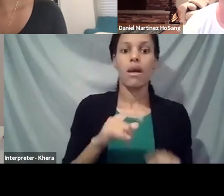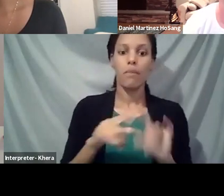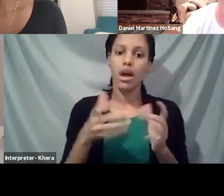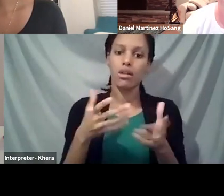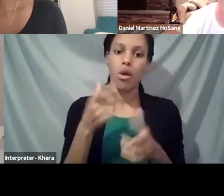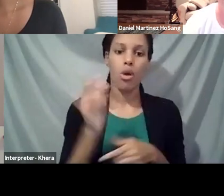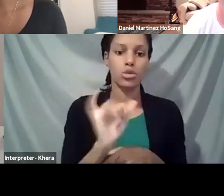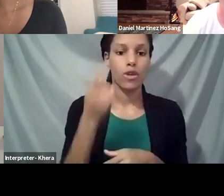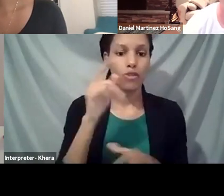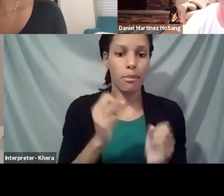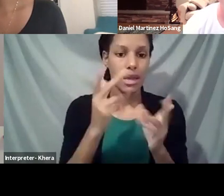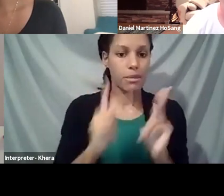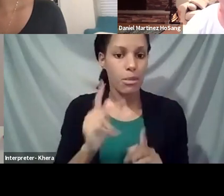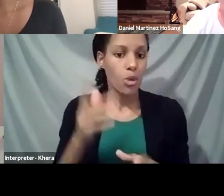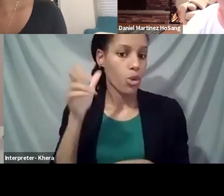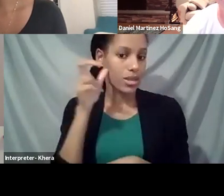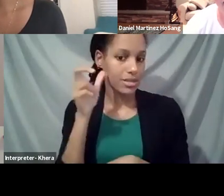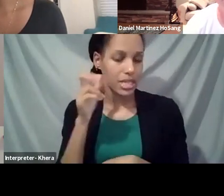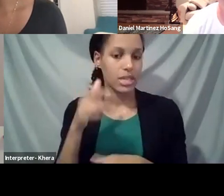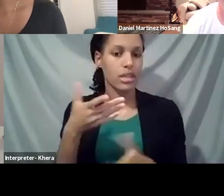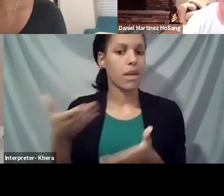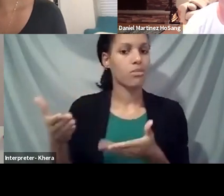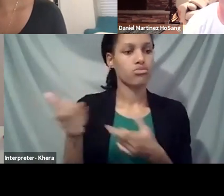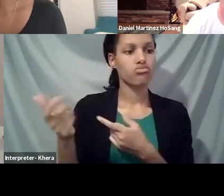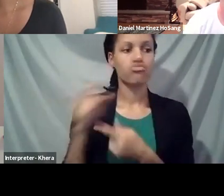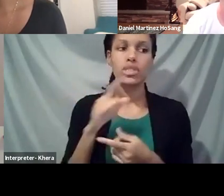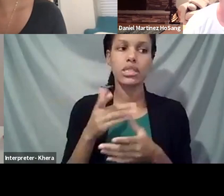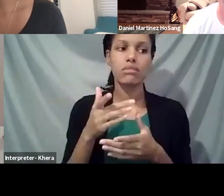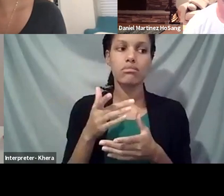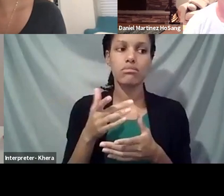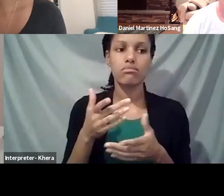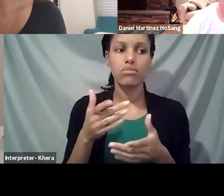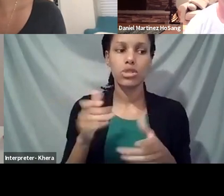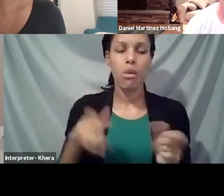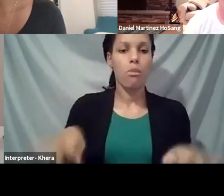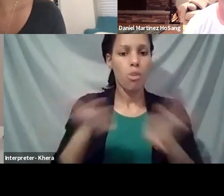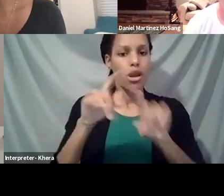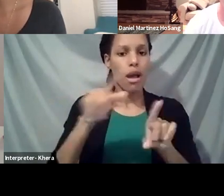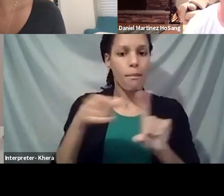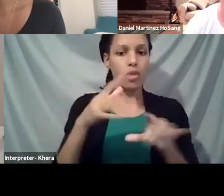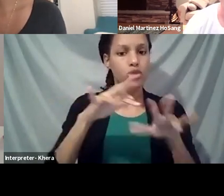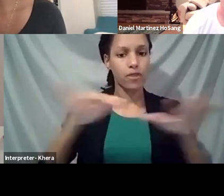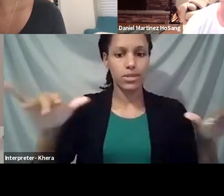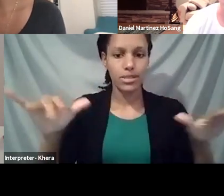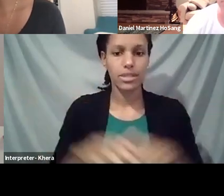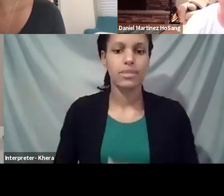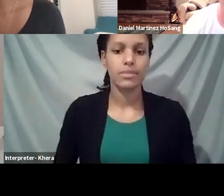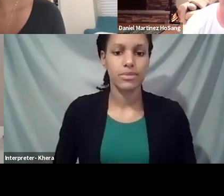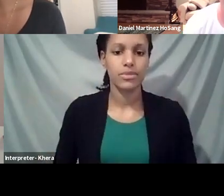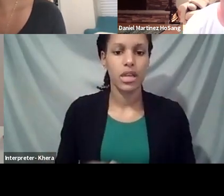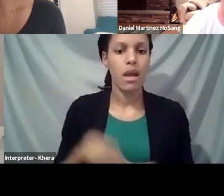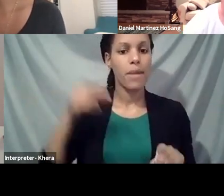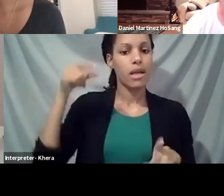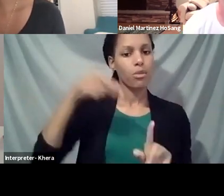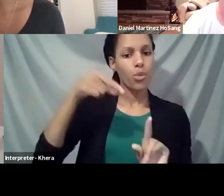sometimes conflicting views and commitments. The point here is not to reach some kind of singular consensus, some kind of unity, but to explore the